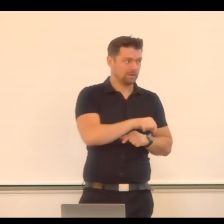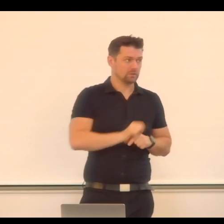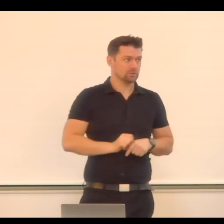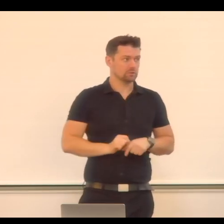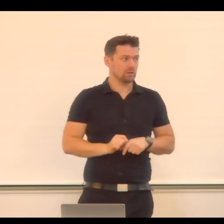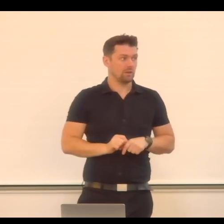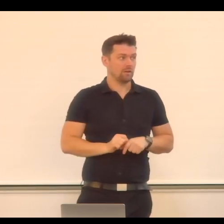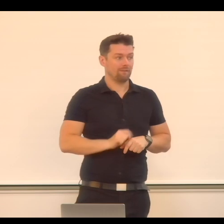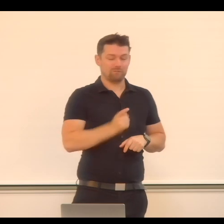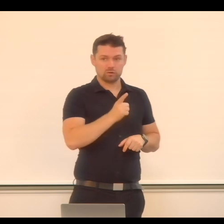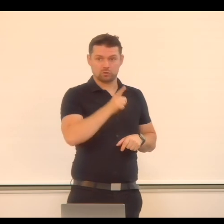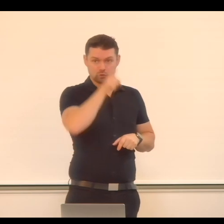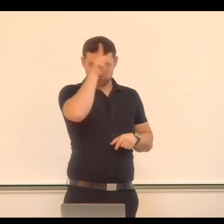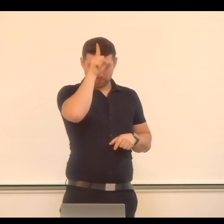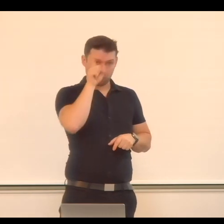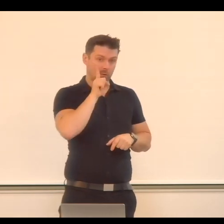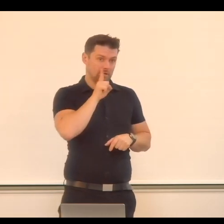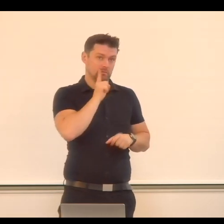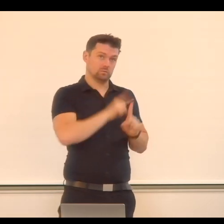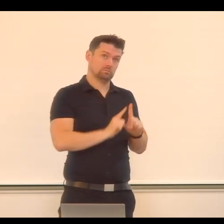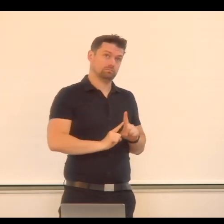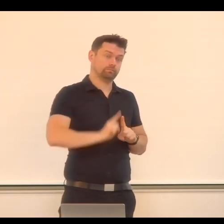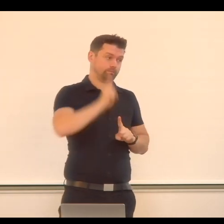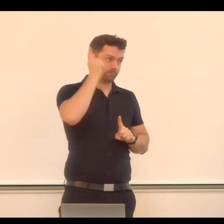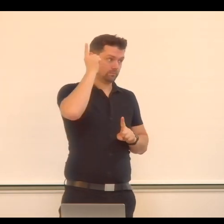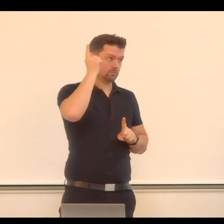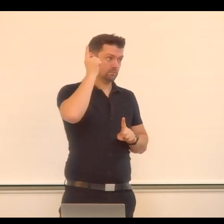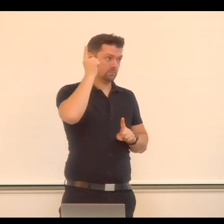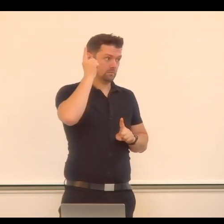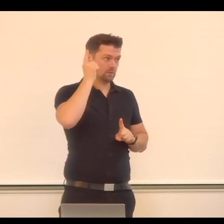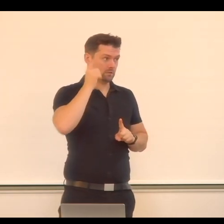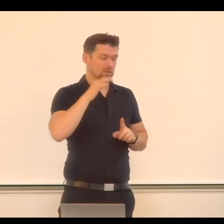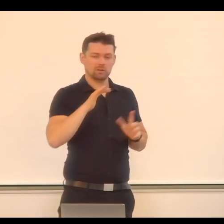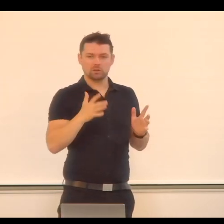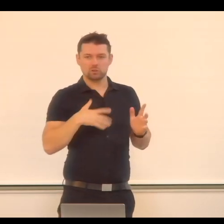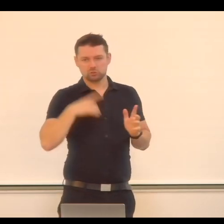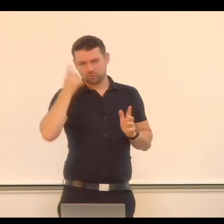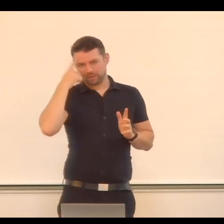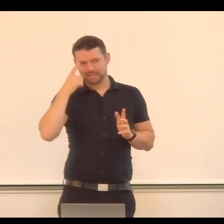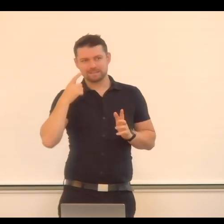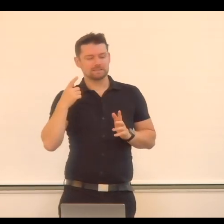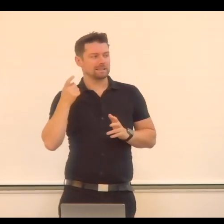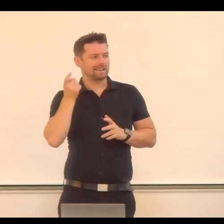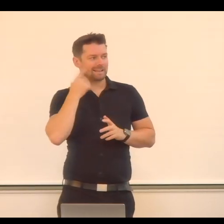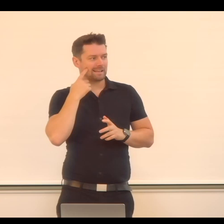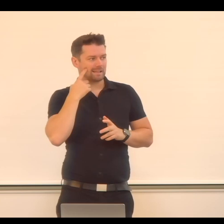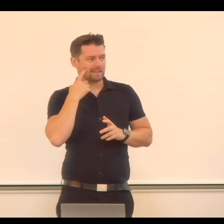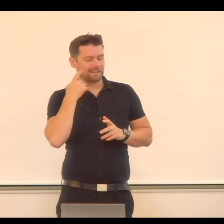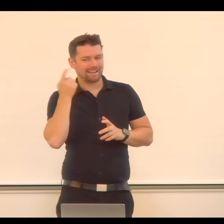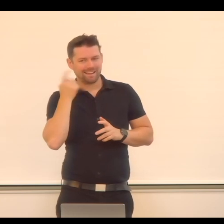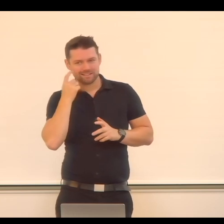German woman to go to space. So that's my question. Is it easier to fly with Blue Origin or SpaceX, and are you also trying